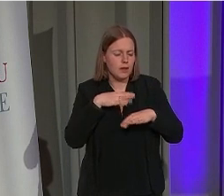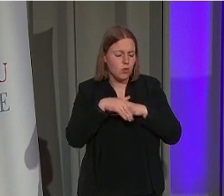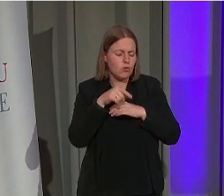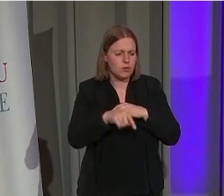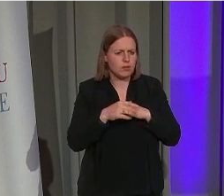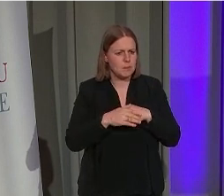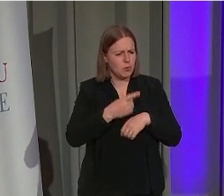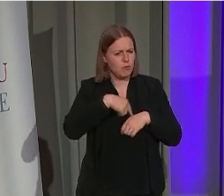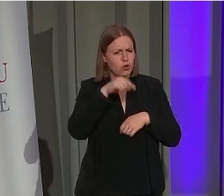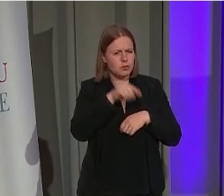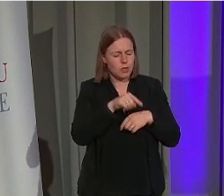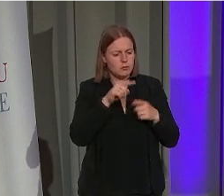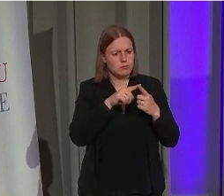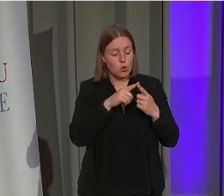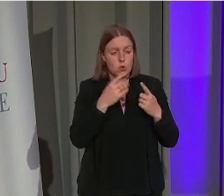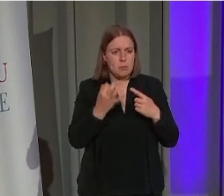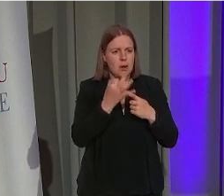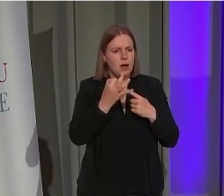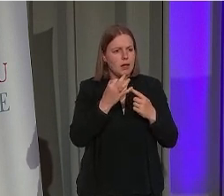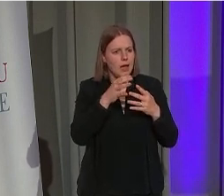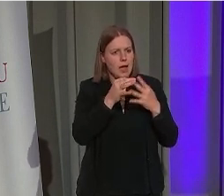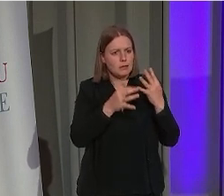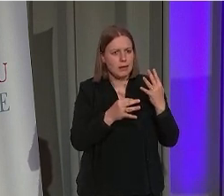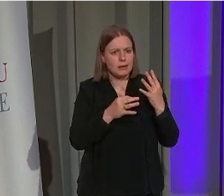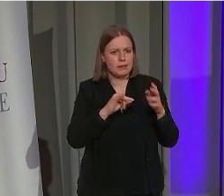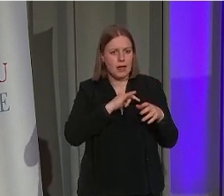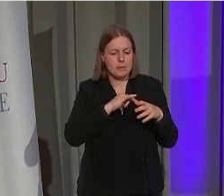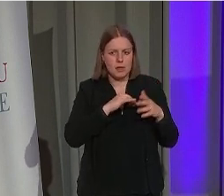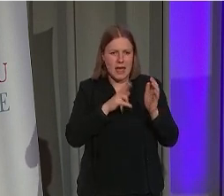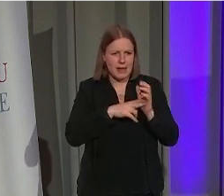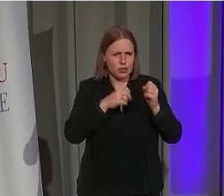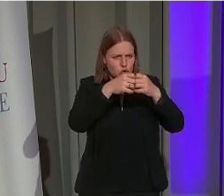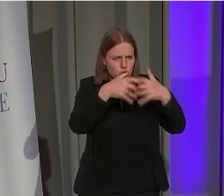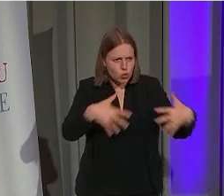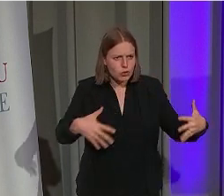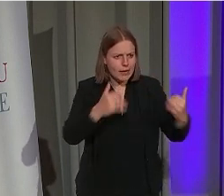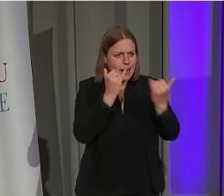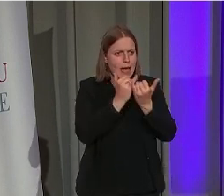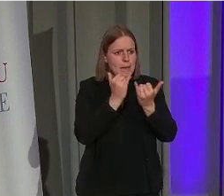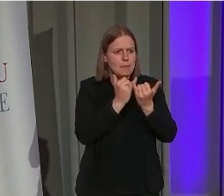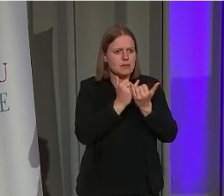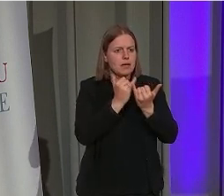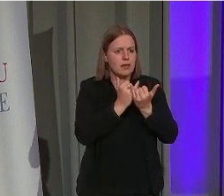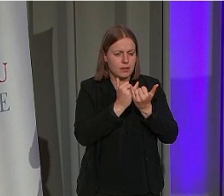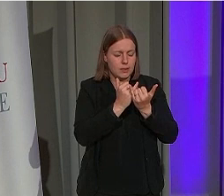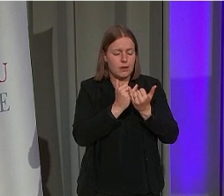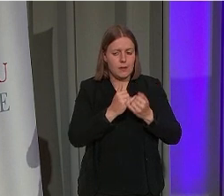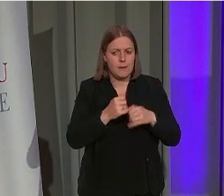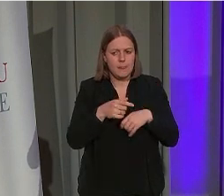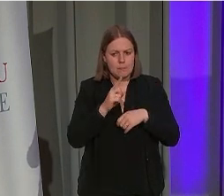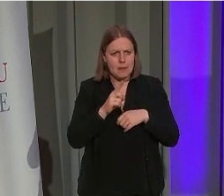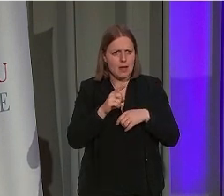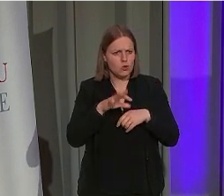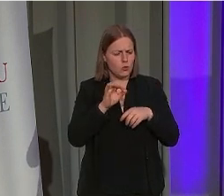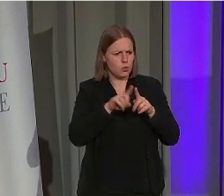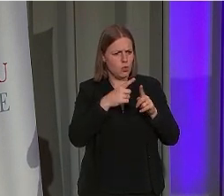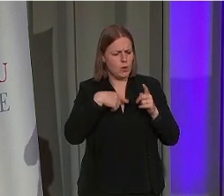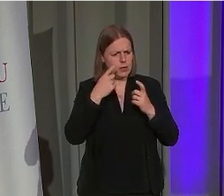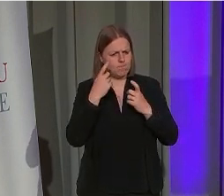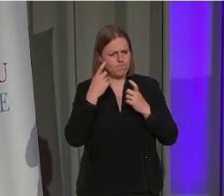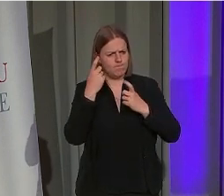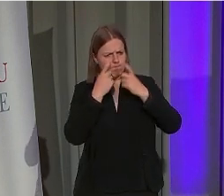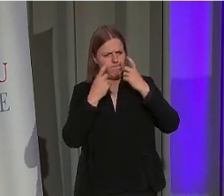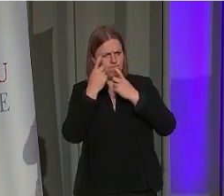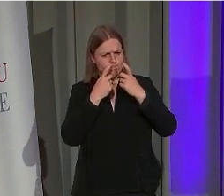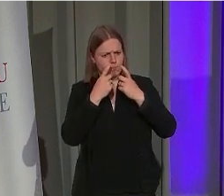times today. Well, for us, that's a very important aspect. It includes structural adjustments, and